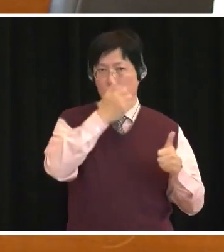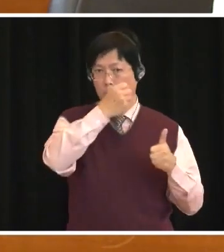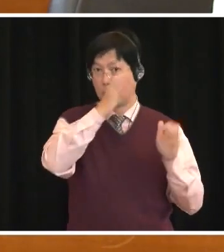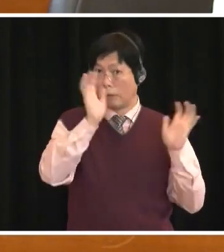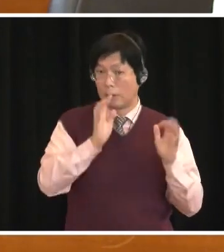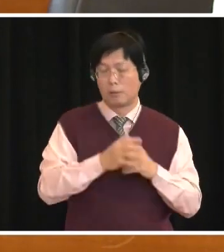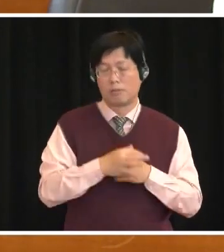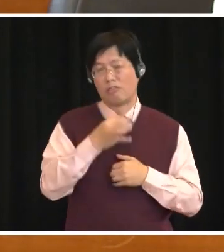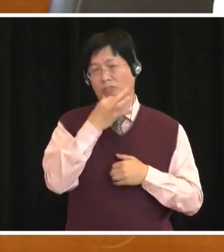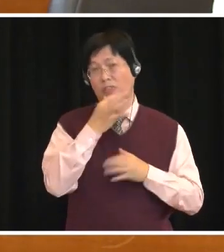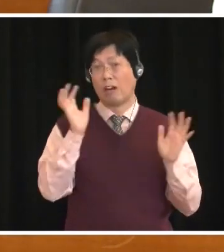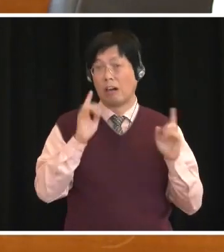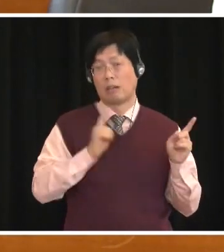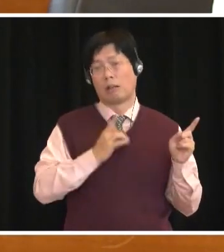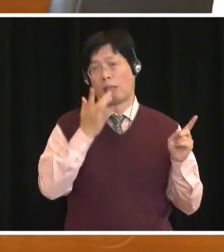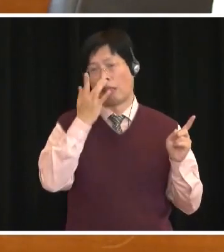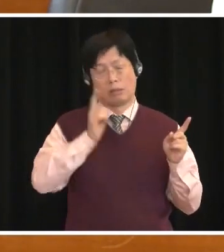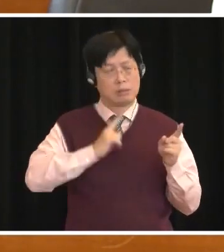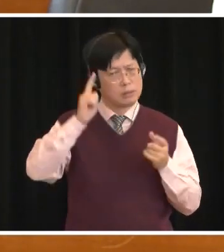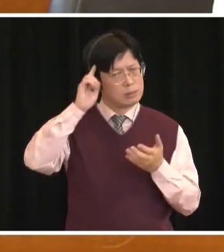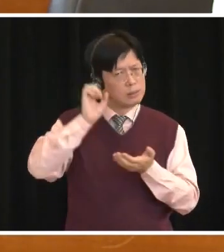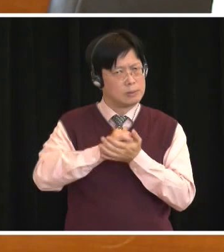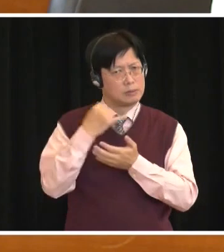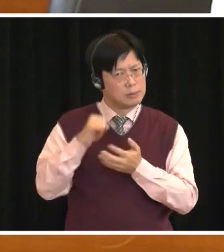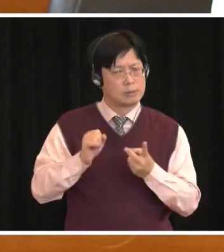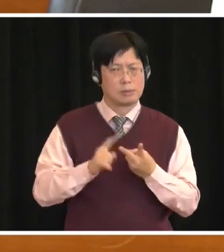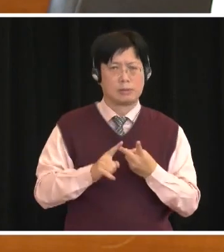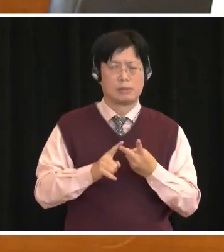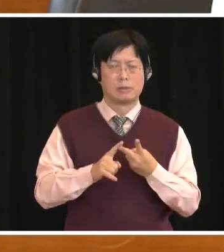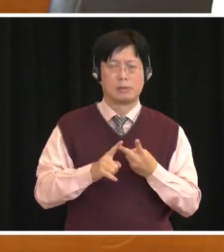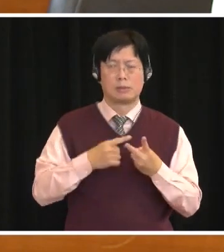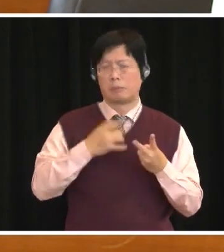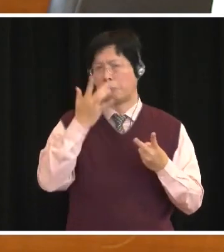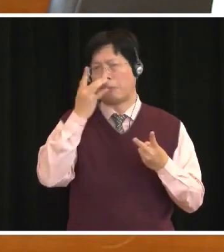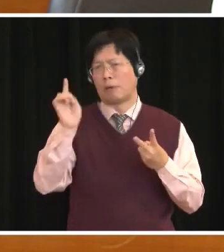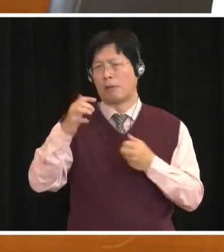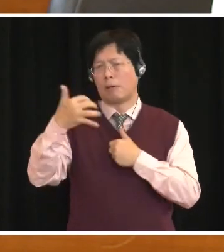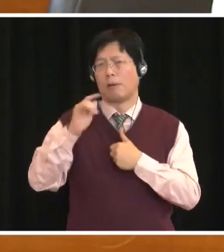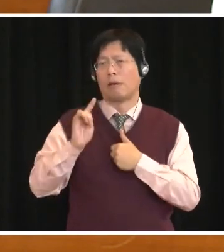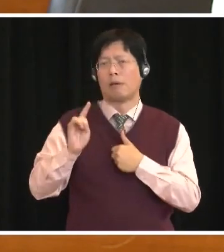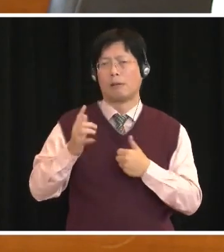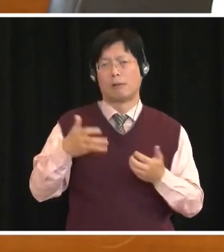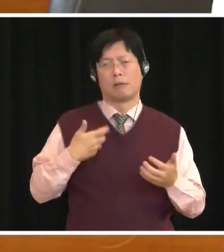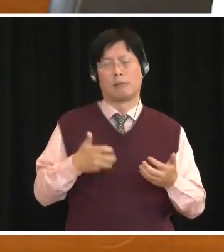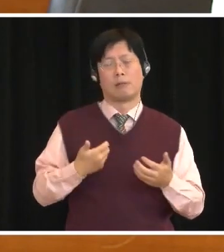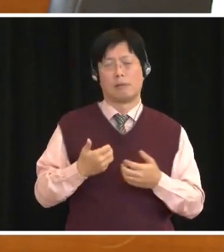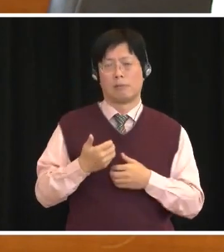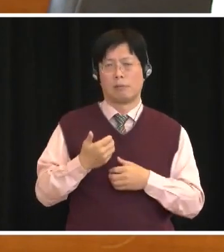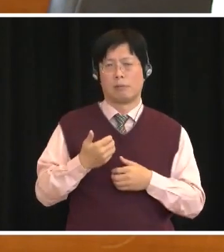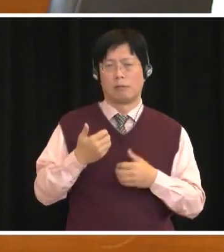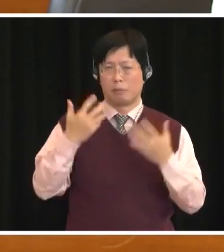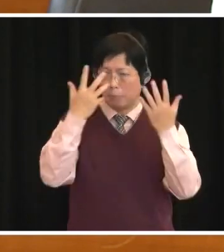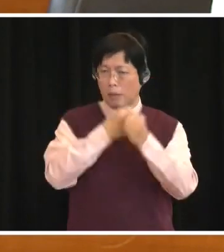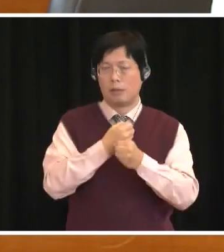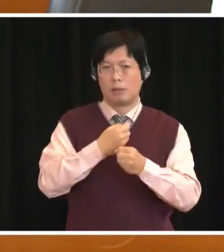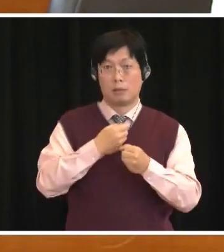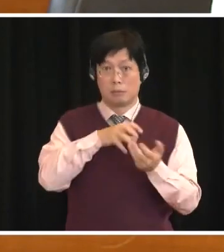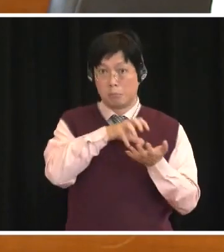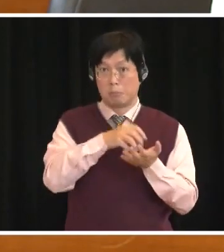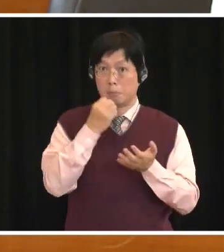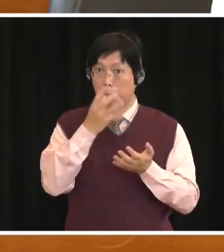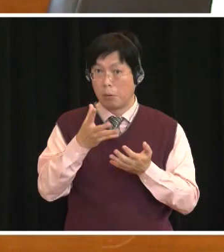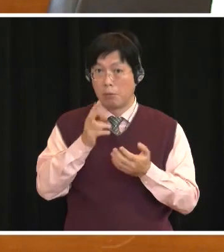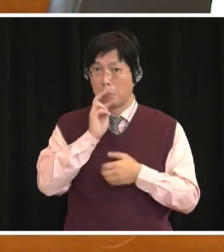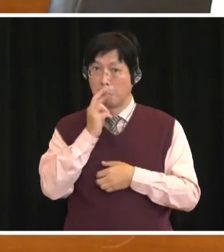will ask questions on behalf of the prosecutor or the judge to make sure that